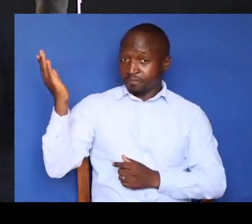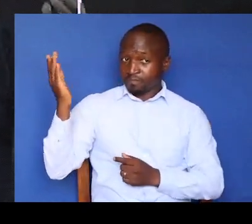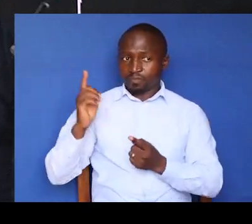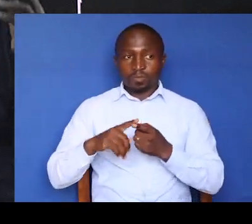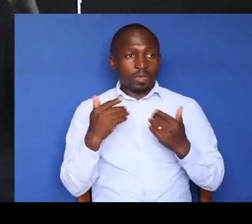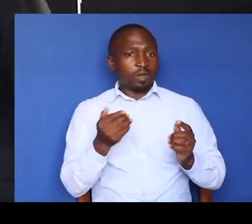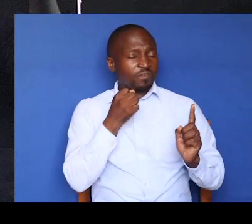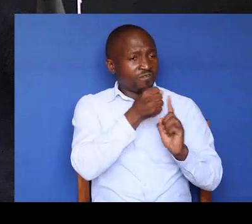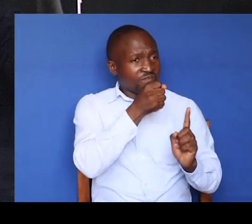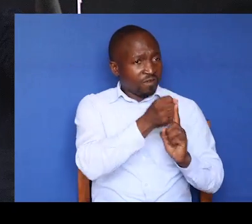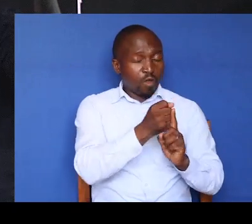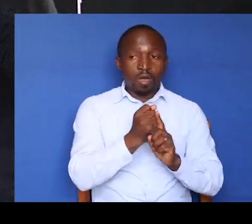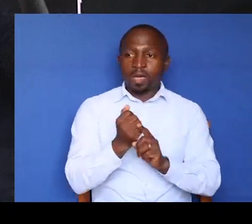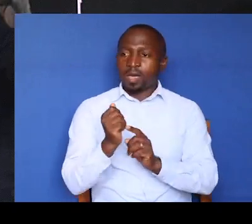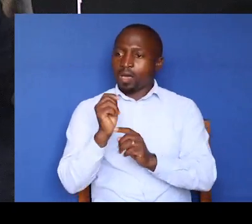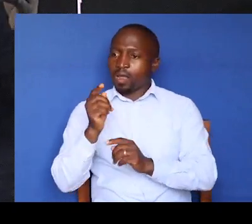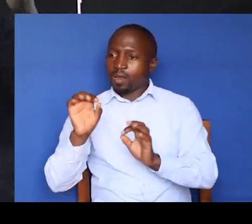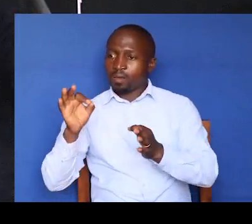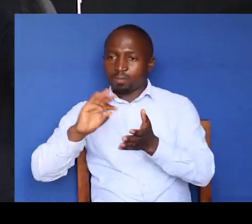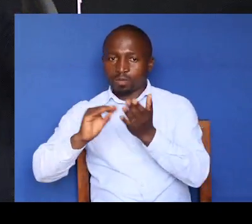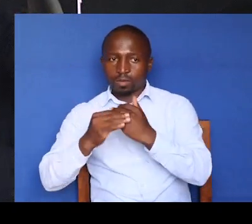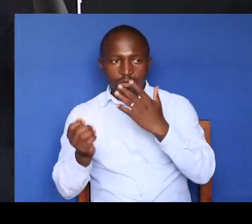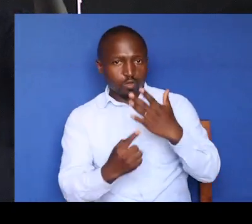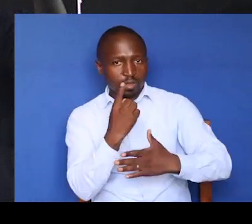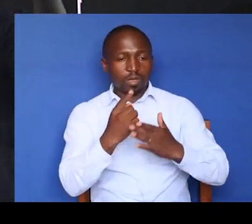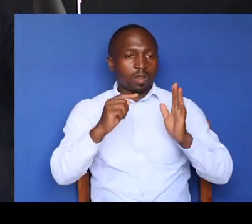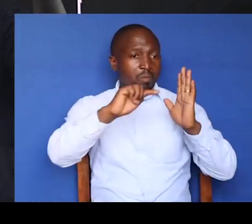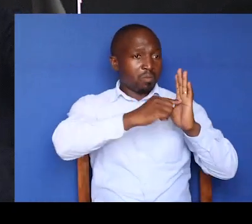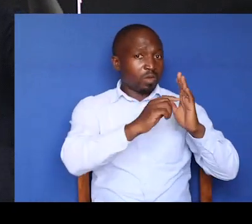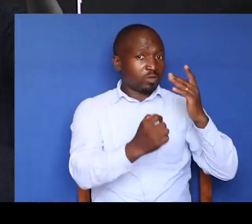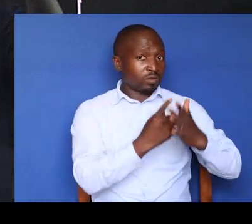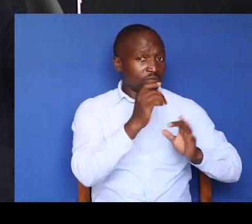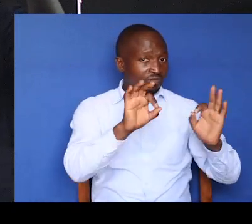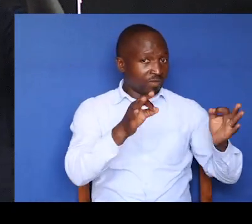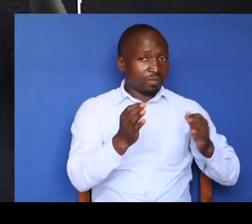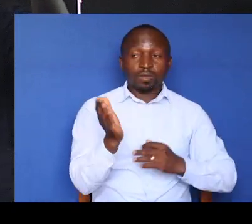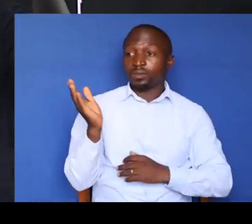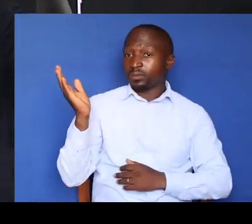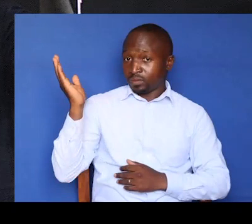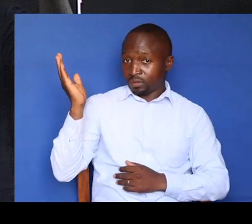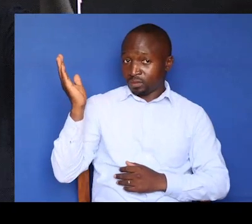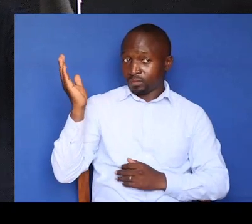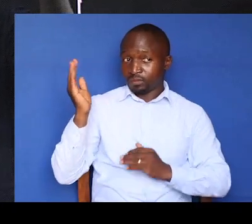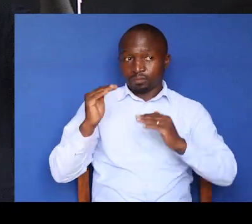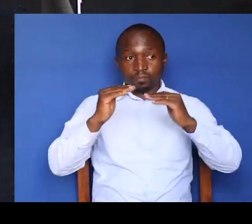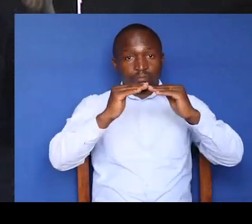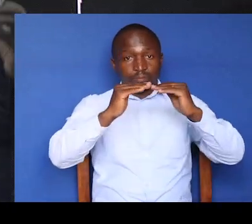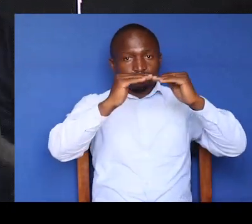make emphasis on the nature and the occurrence of nick point. this is the sharp